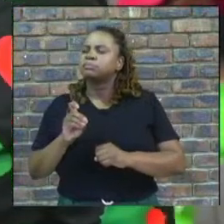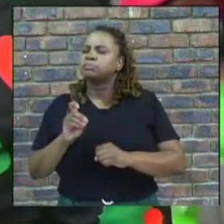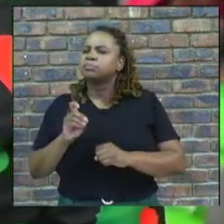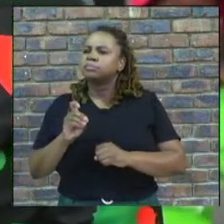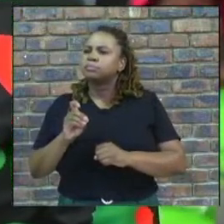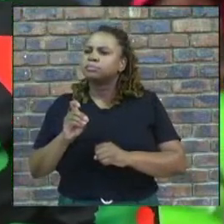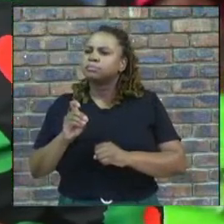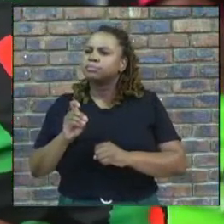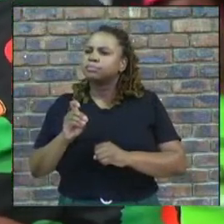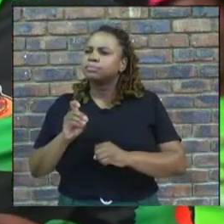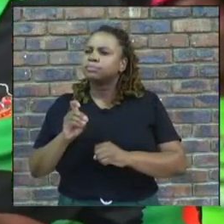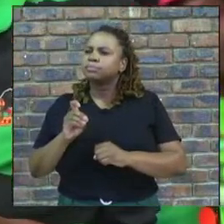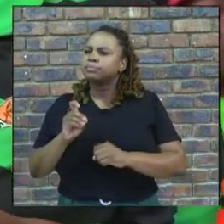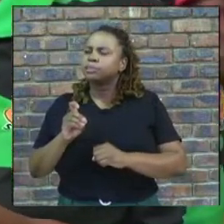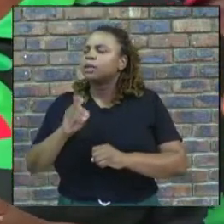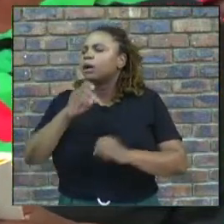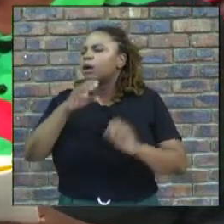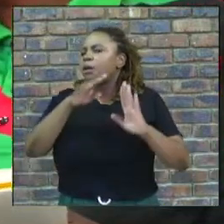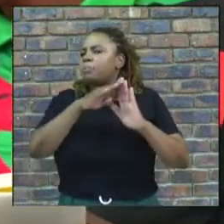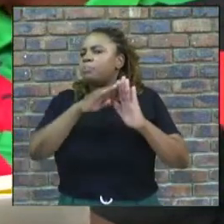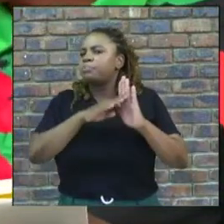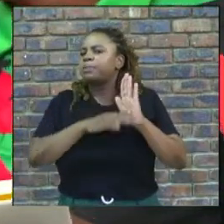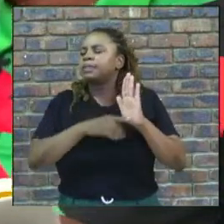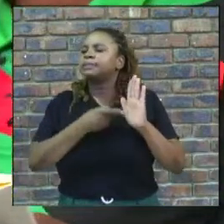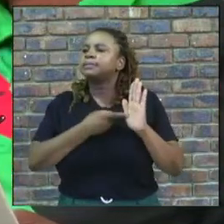Ukuthi ana ibill leyo